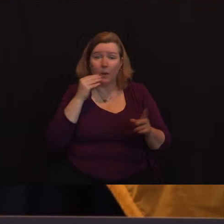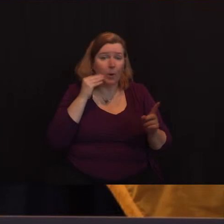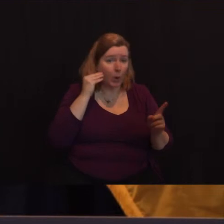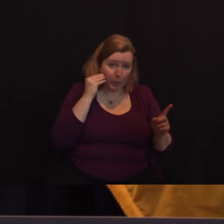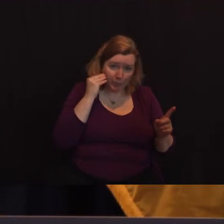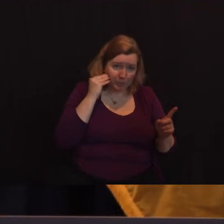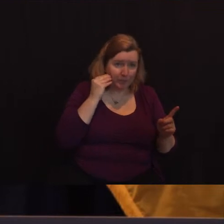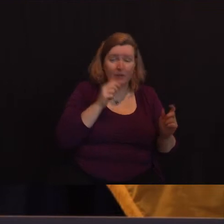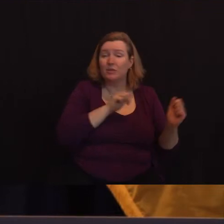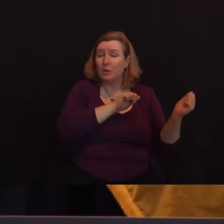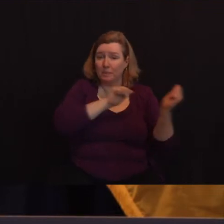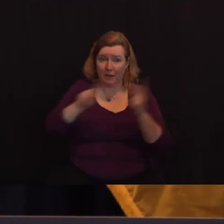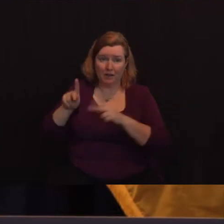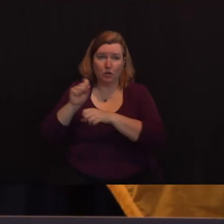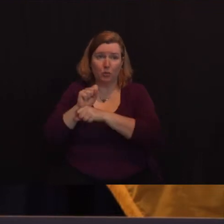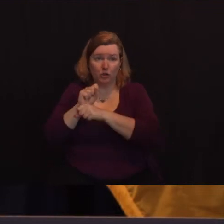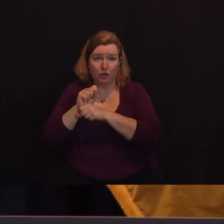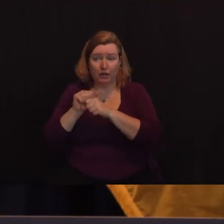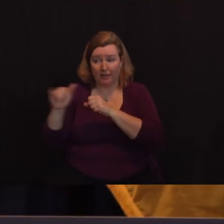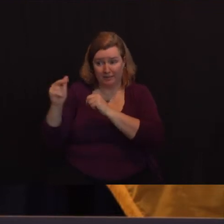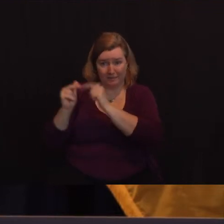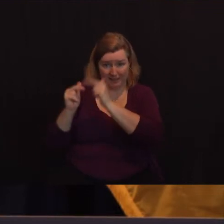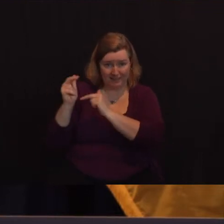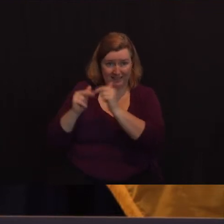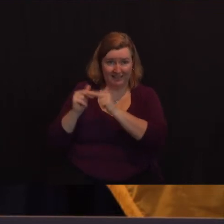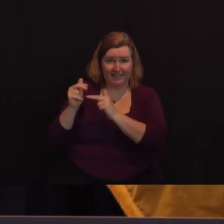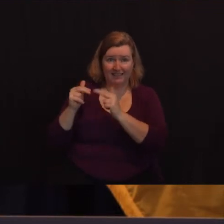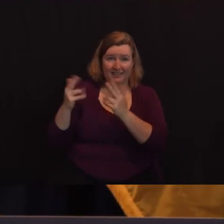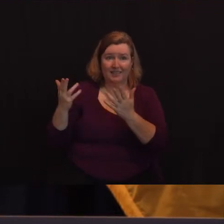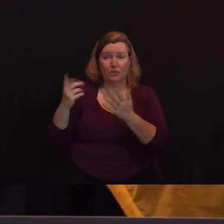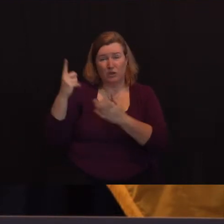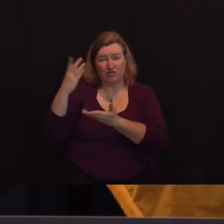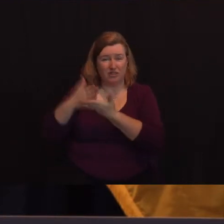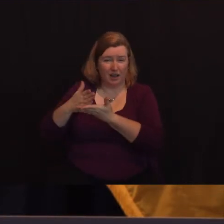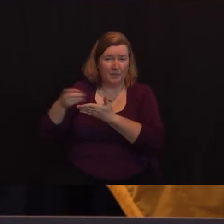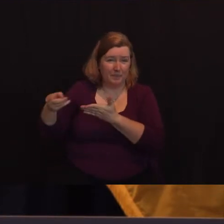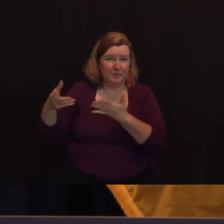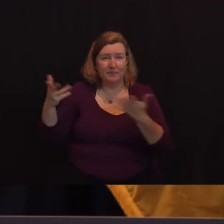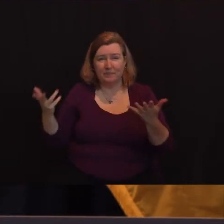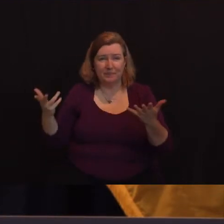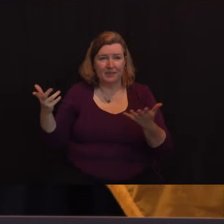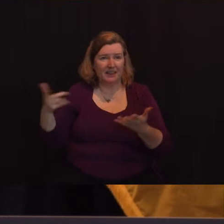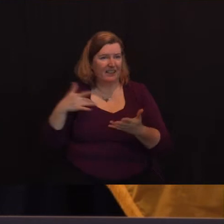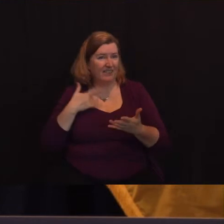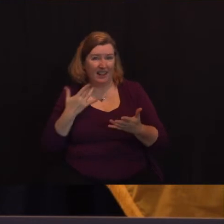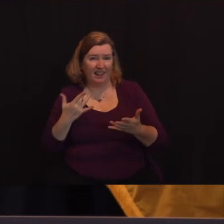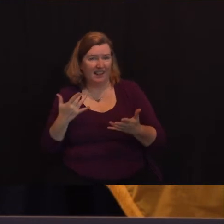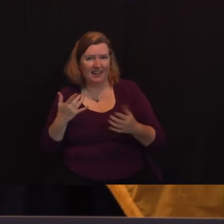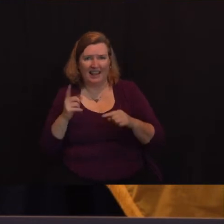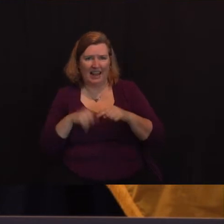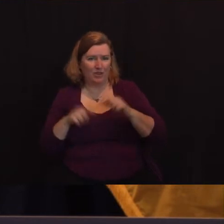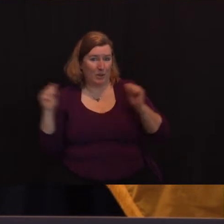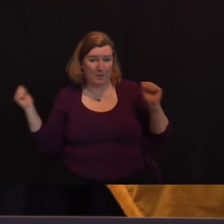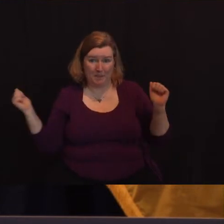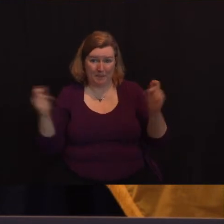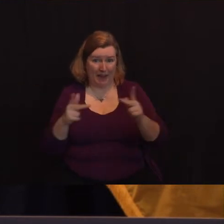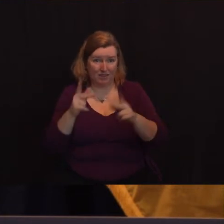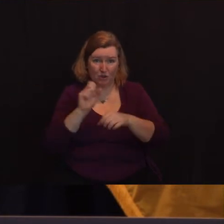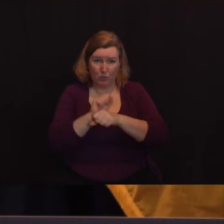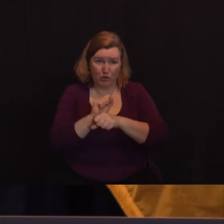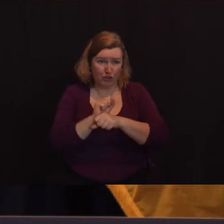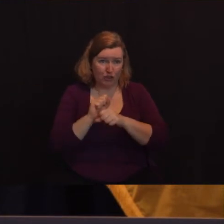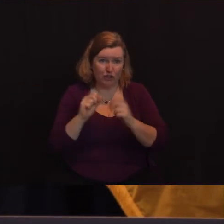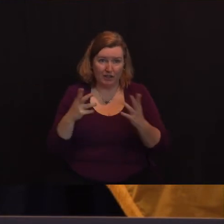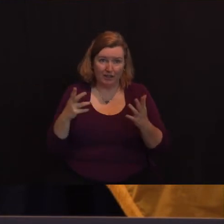happen. If they do not believe they can, then they will probably continue to be in the mode they're in,